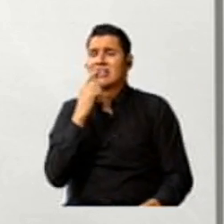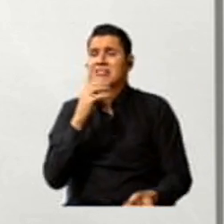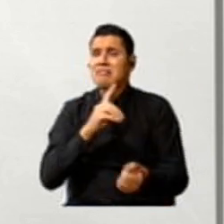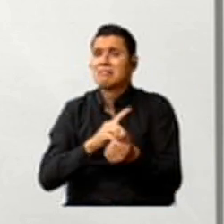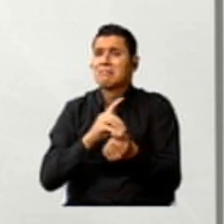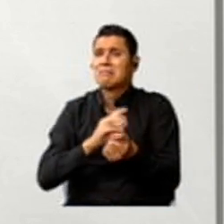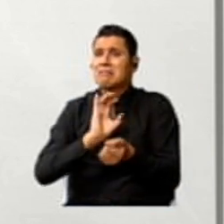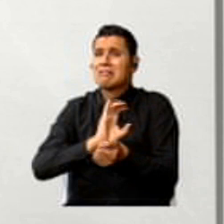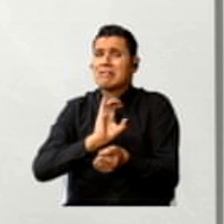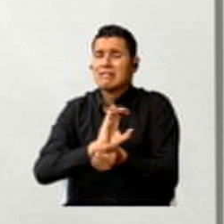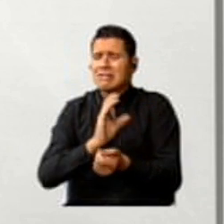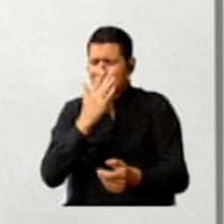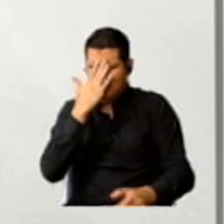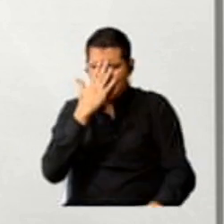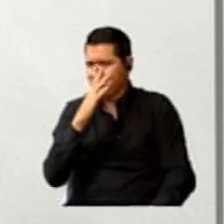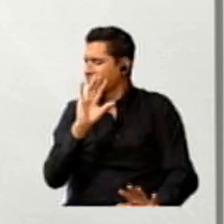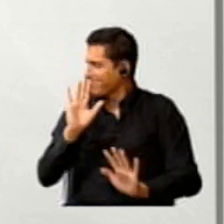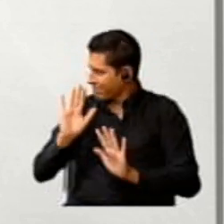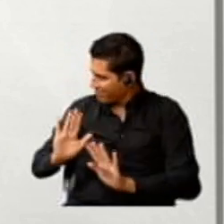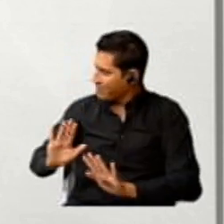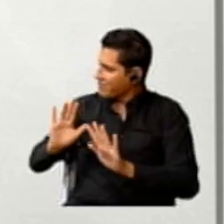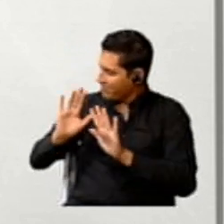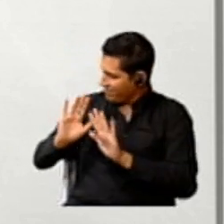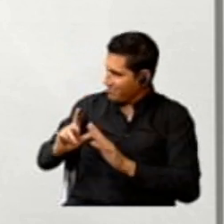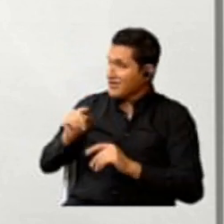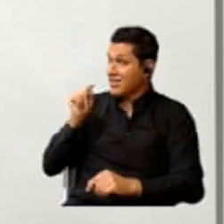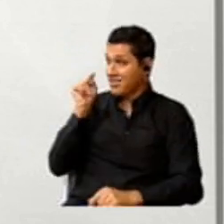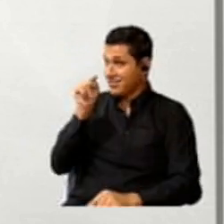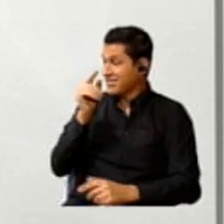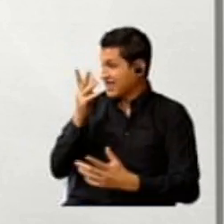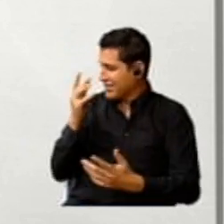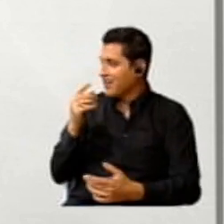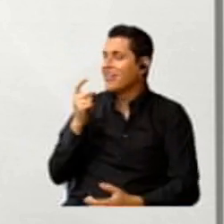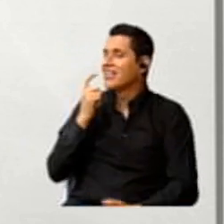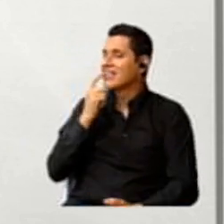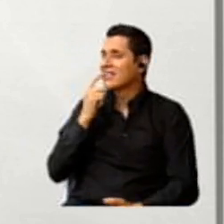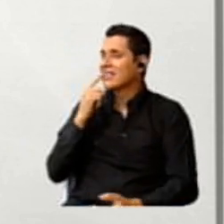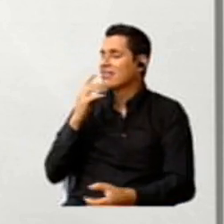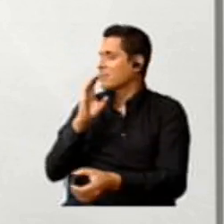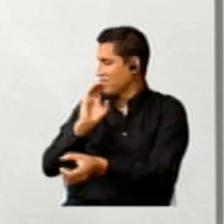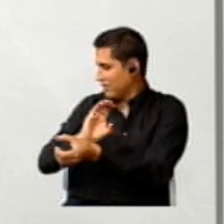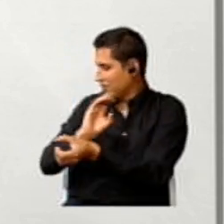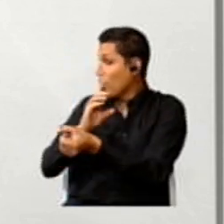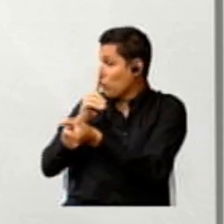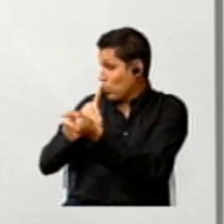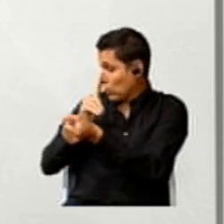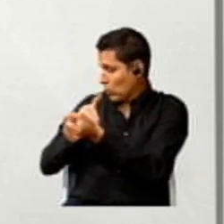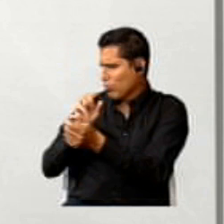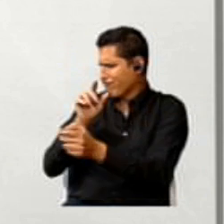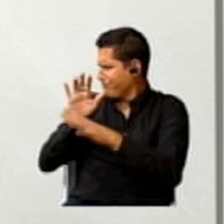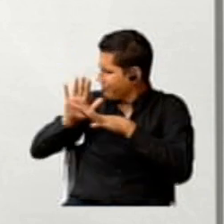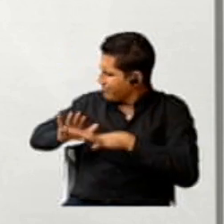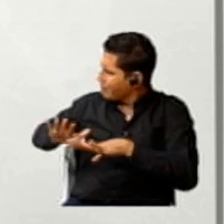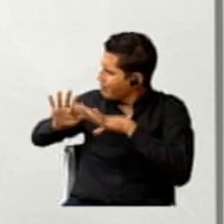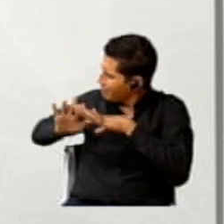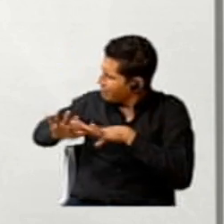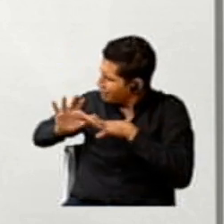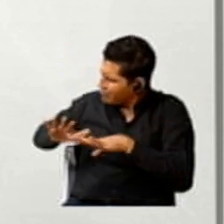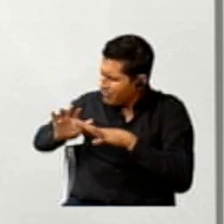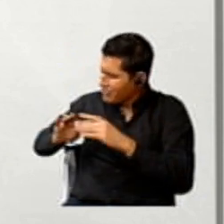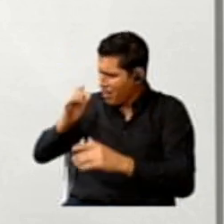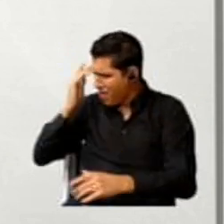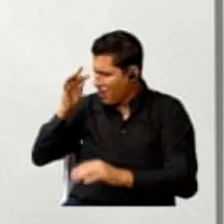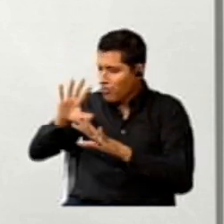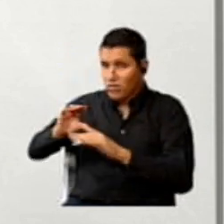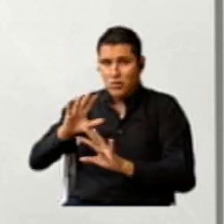Yes, Waldo, you know it. This is the dental care. But don't worry, Waldo.